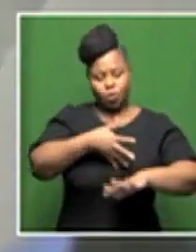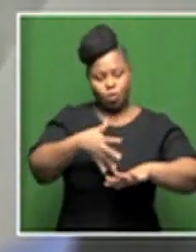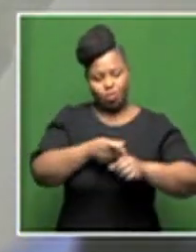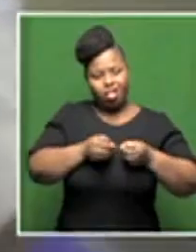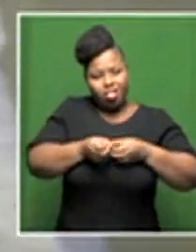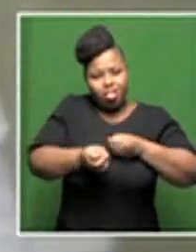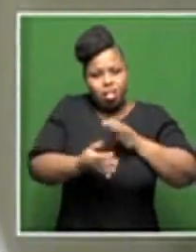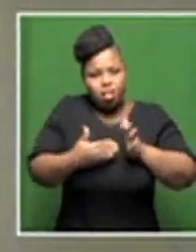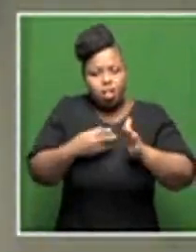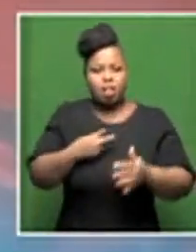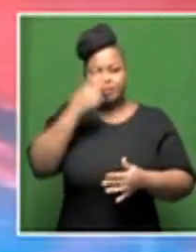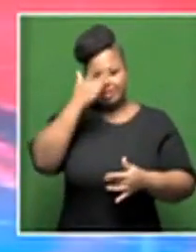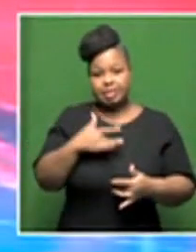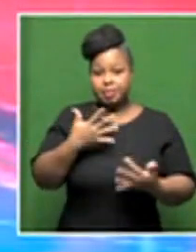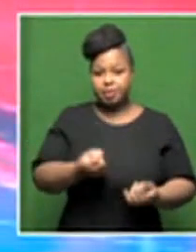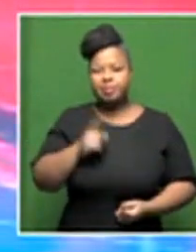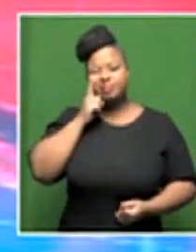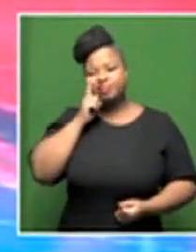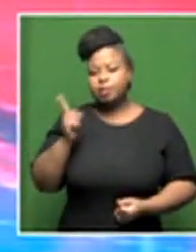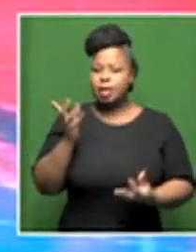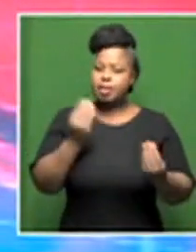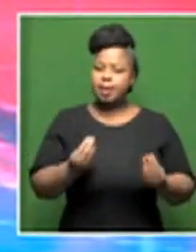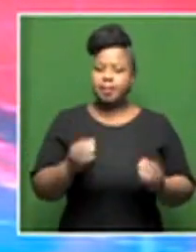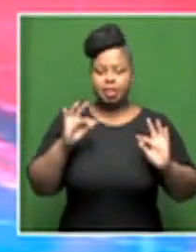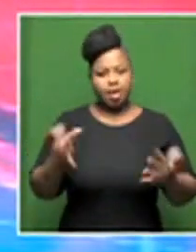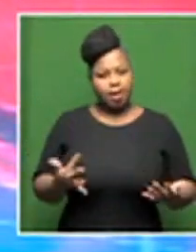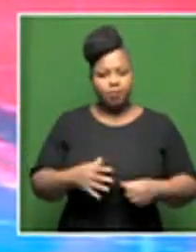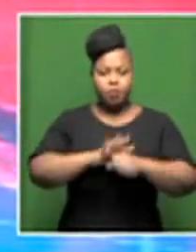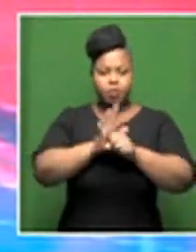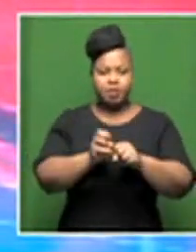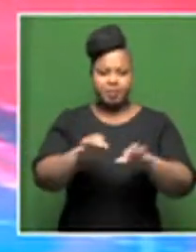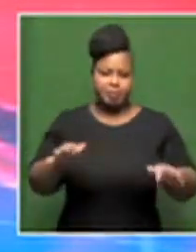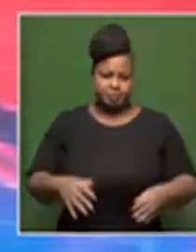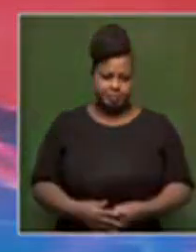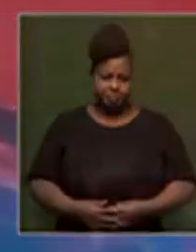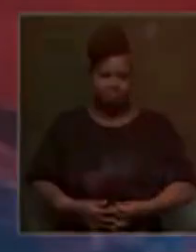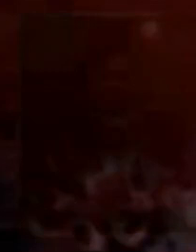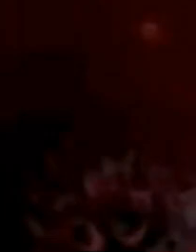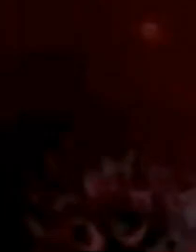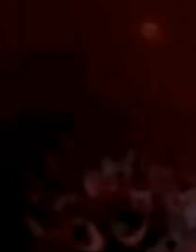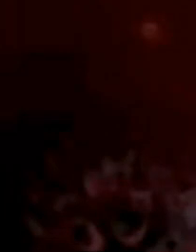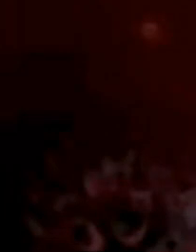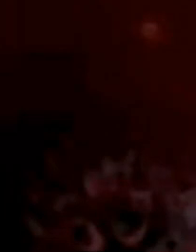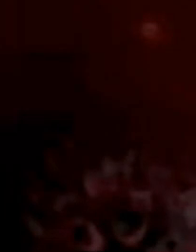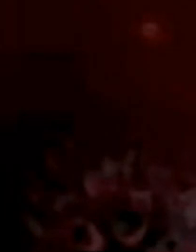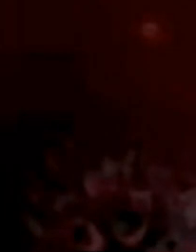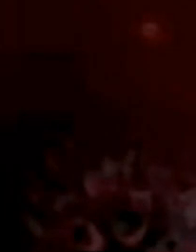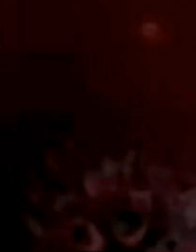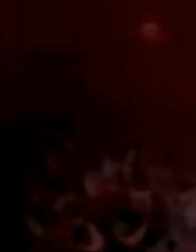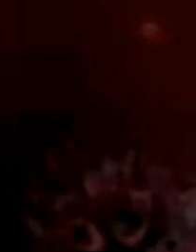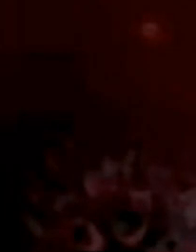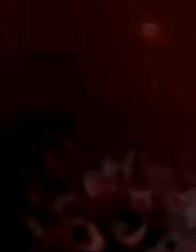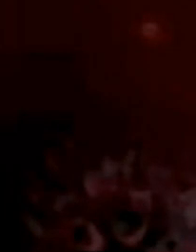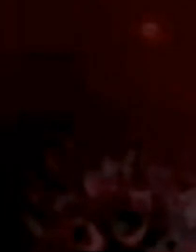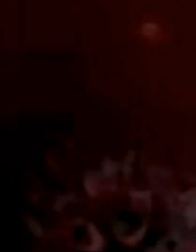clotting disorder. But for now, let's take a look at the national COVID-19 statistics. To date, more